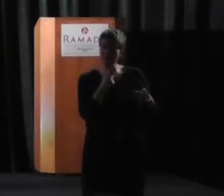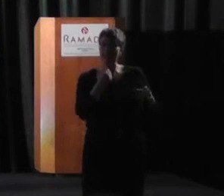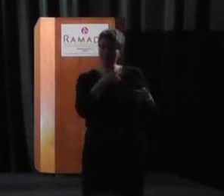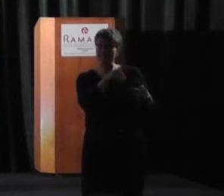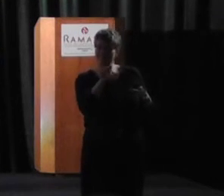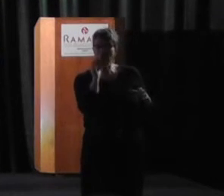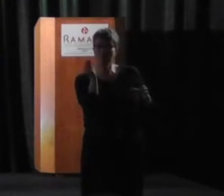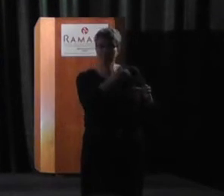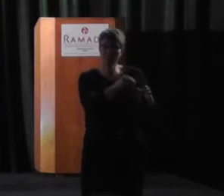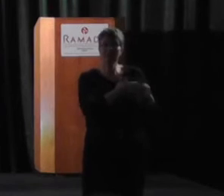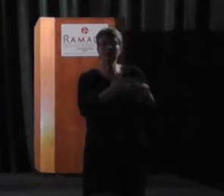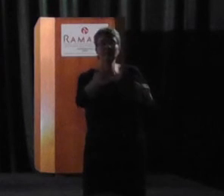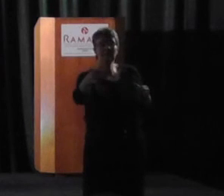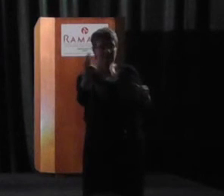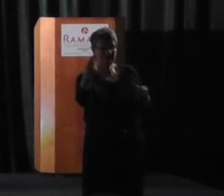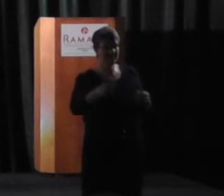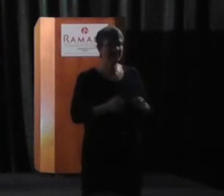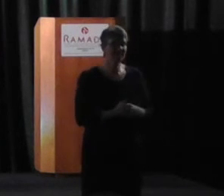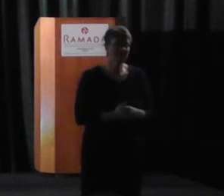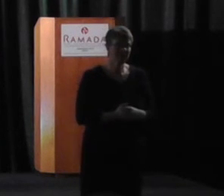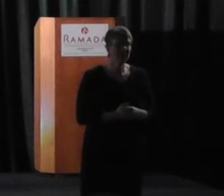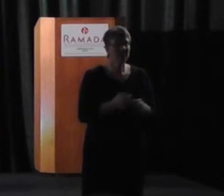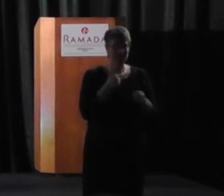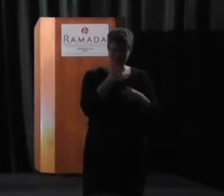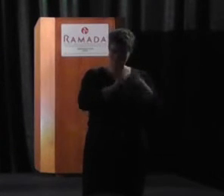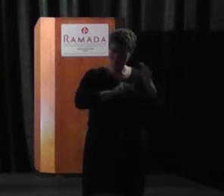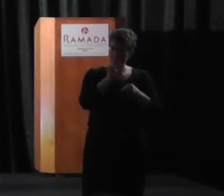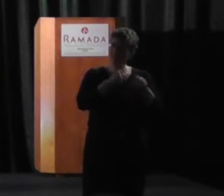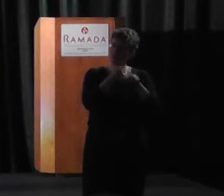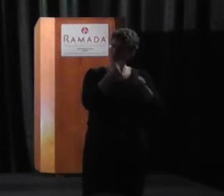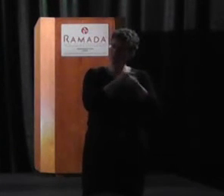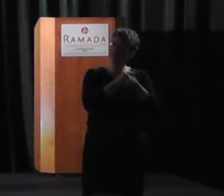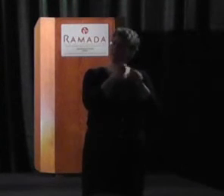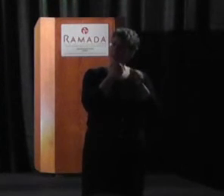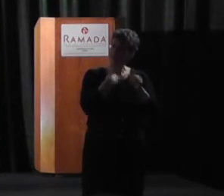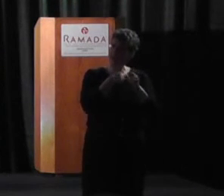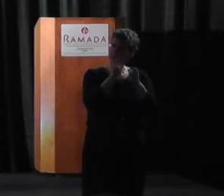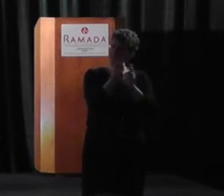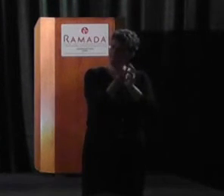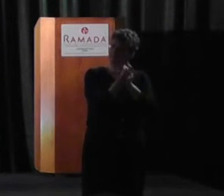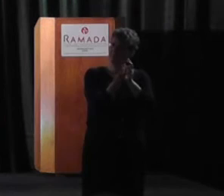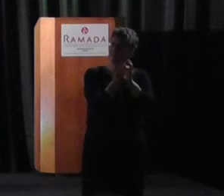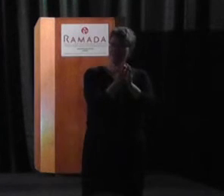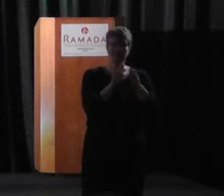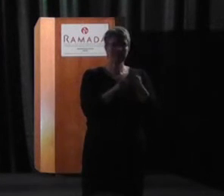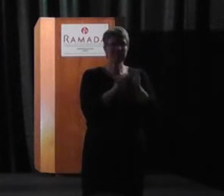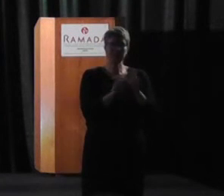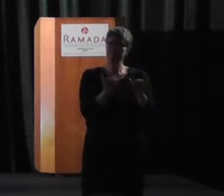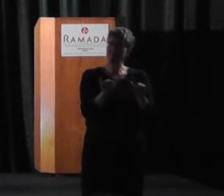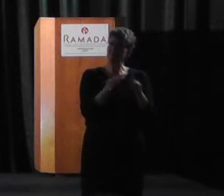allows everyone to enjoy the company of others in the warmth of our homes. It also avoids some of us always to play